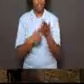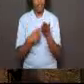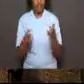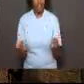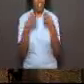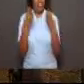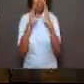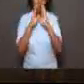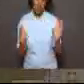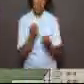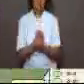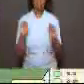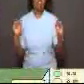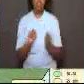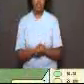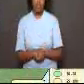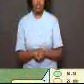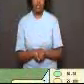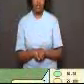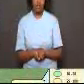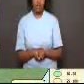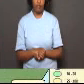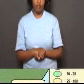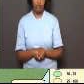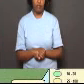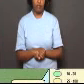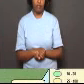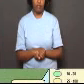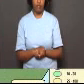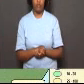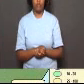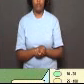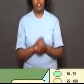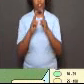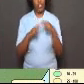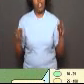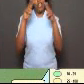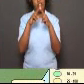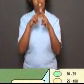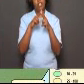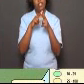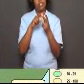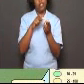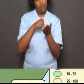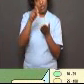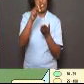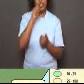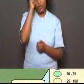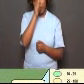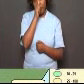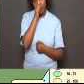conflicts. Under the Constitution of the Federal Democratic Republic